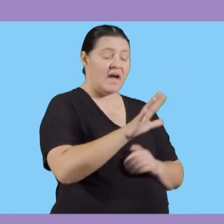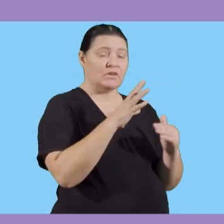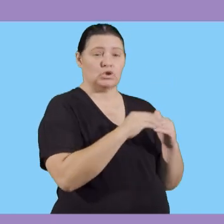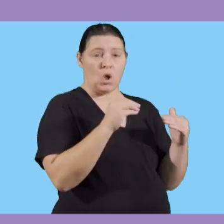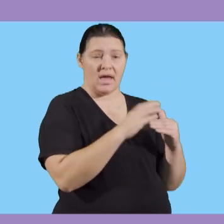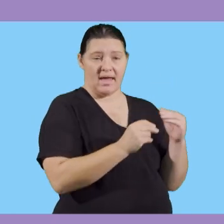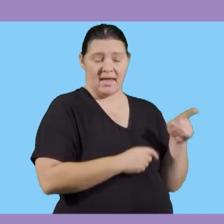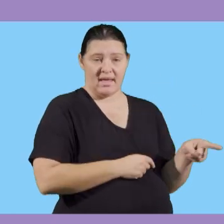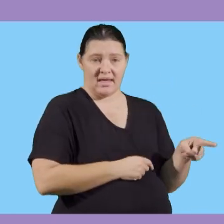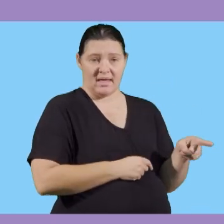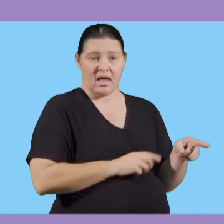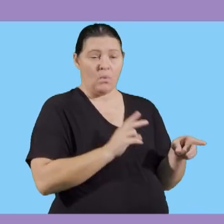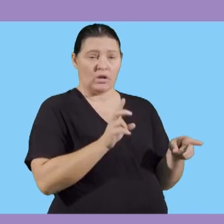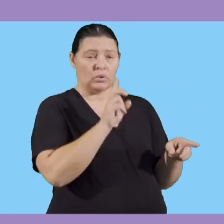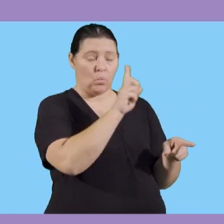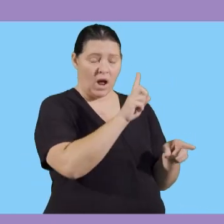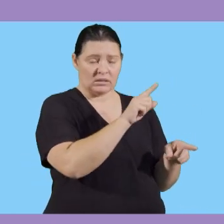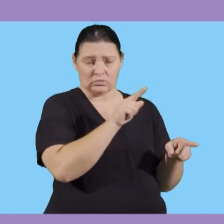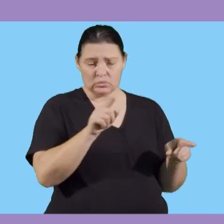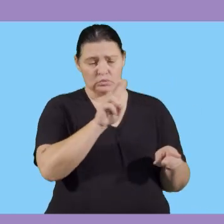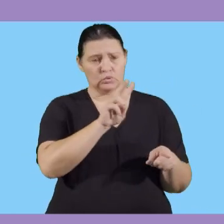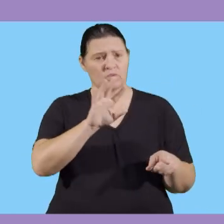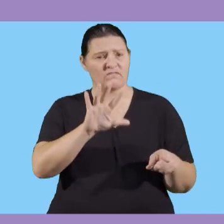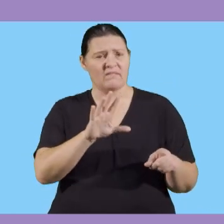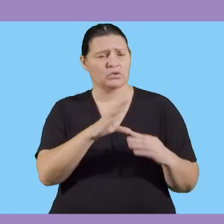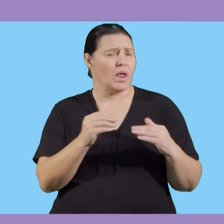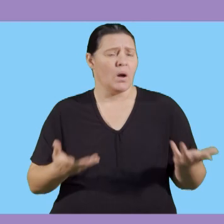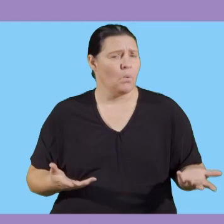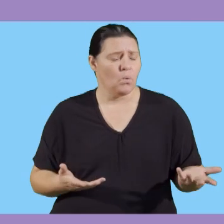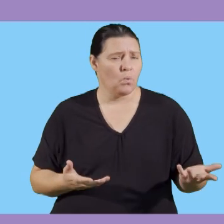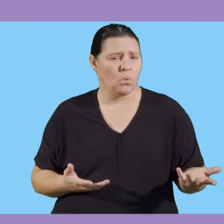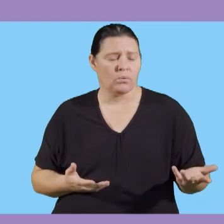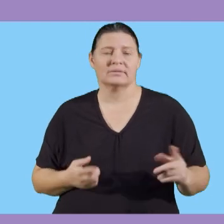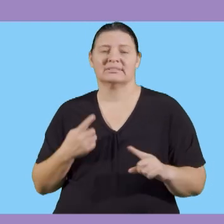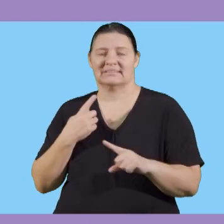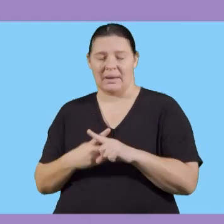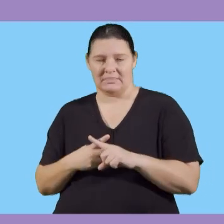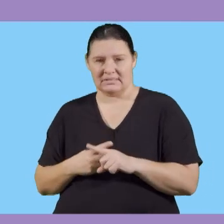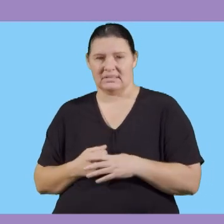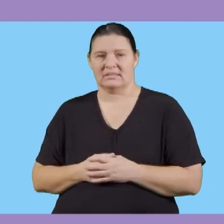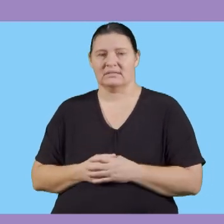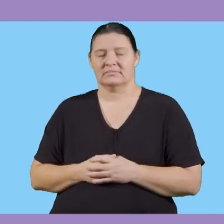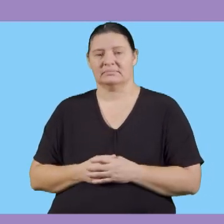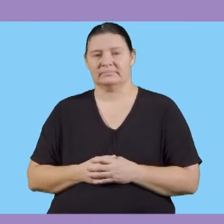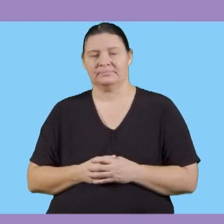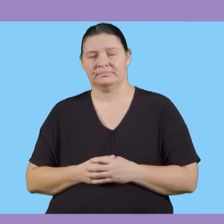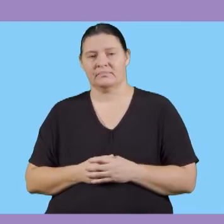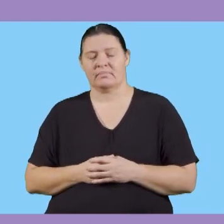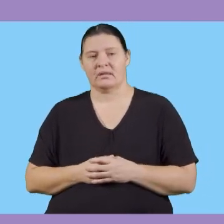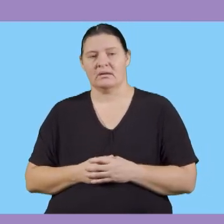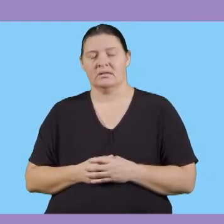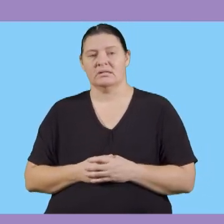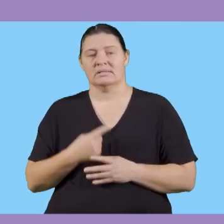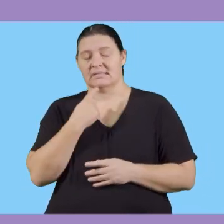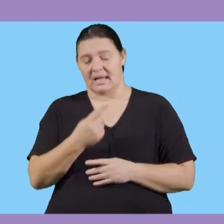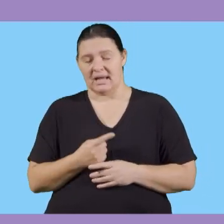$255, remember, how do we move from $1 to $255? That is through multiplication.